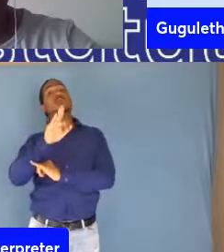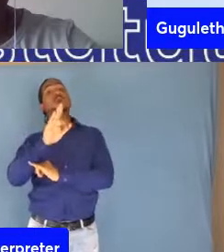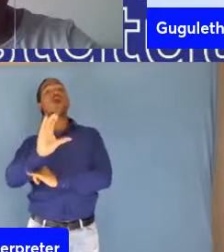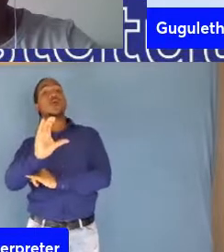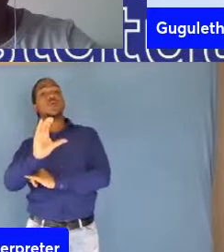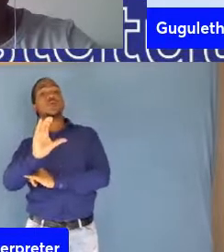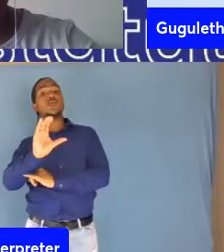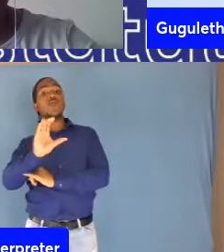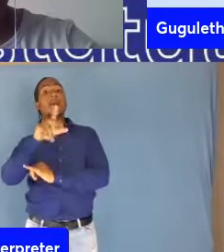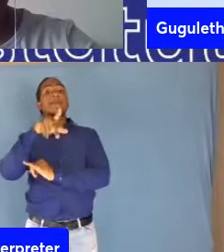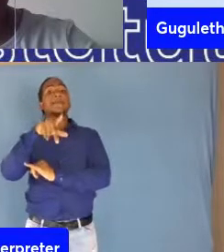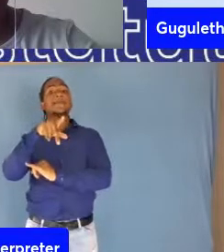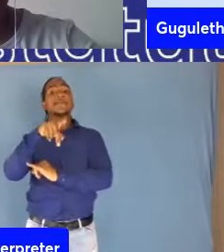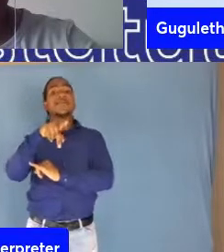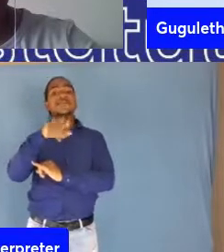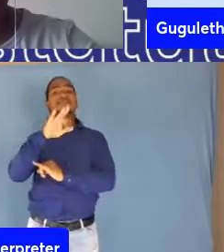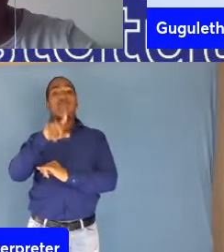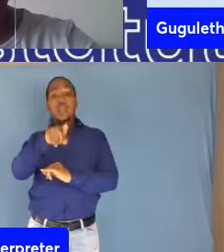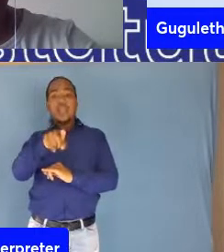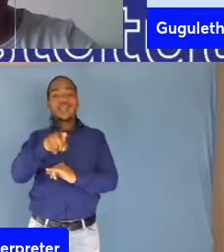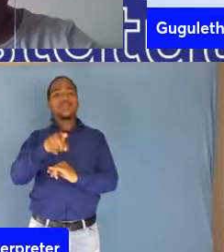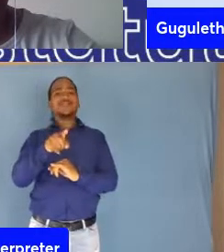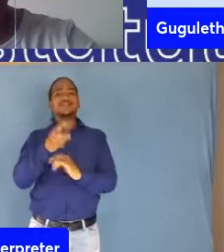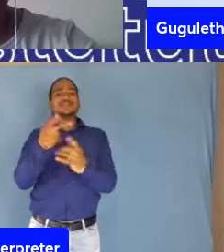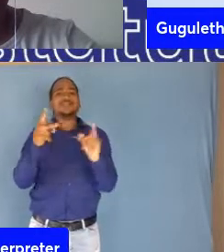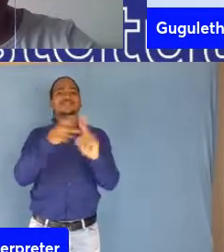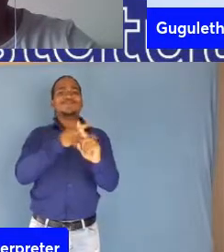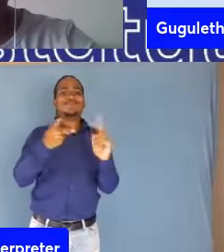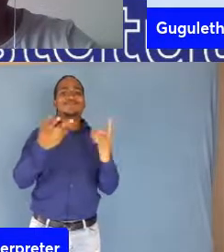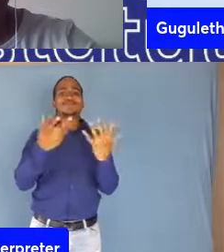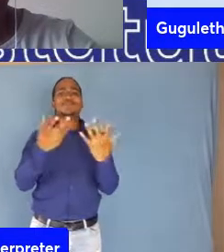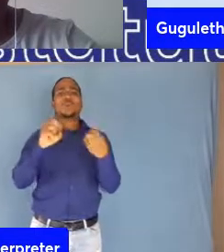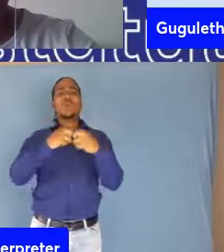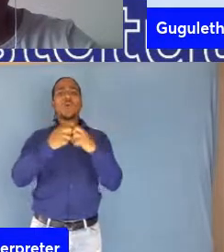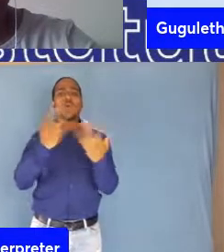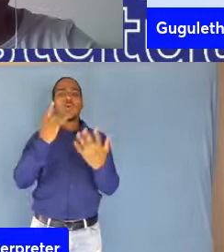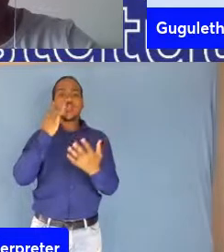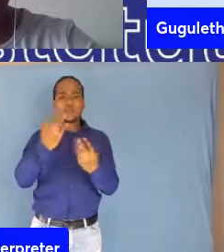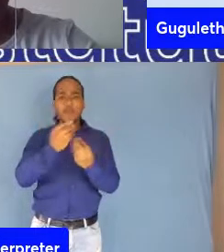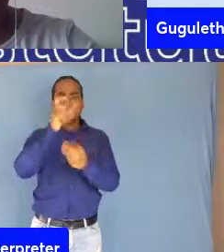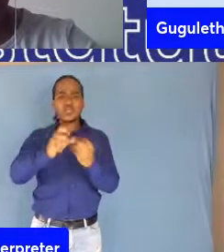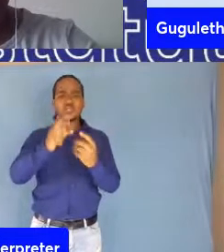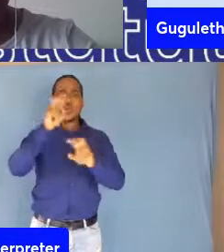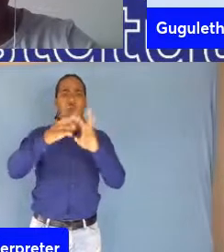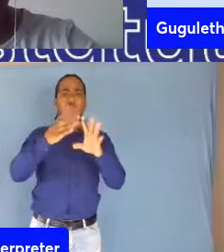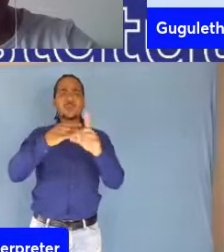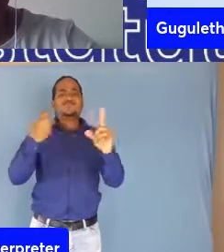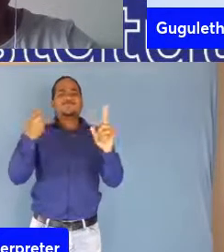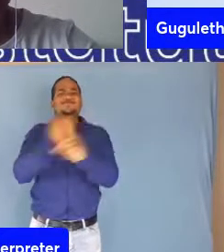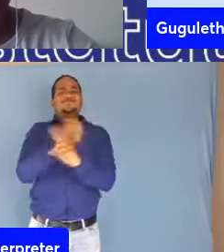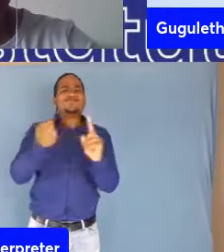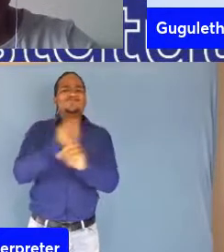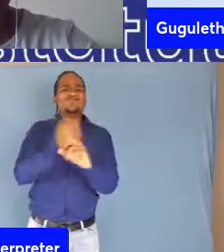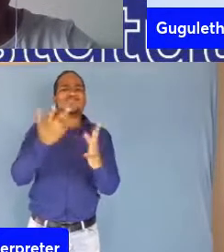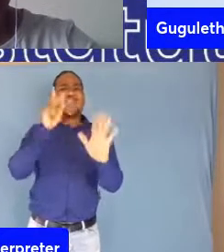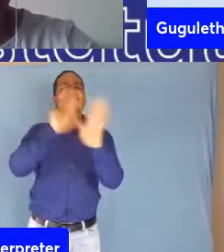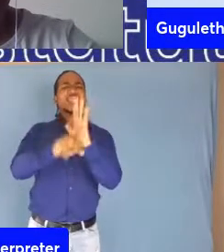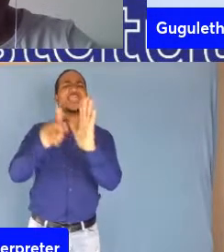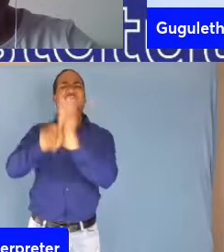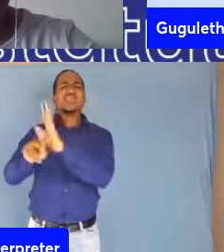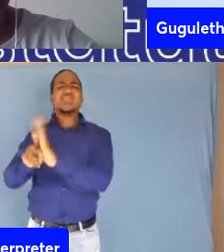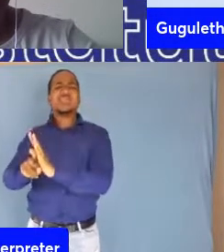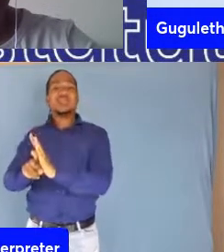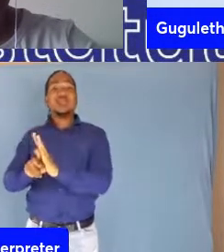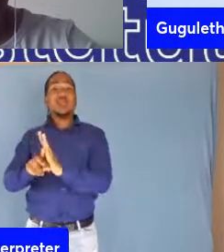violent, killing whoever is the perpetrator and taking the law into their own hands. I don't blame them